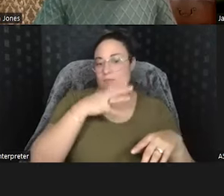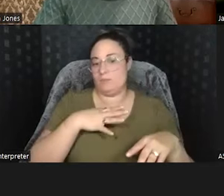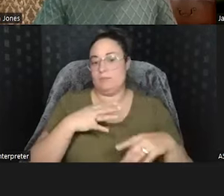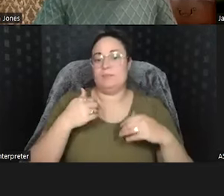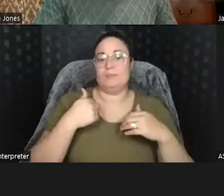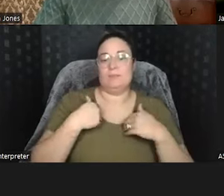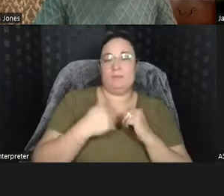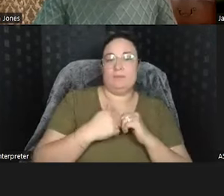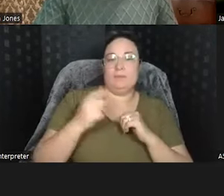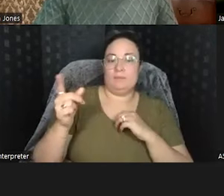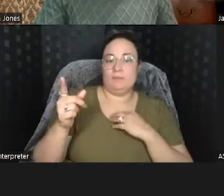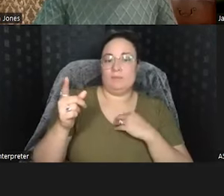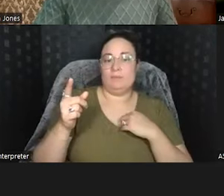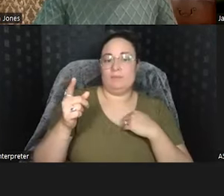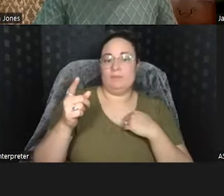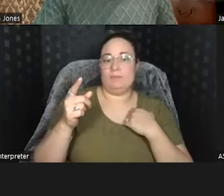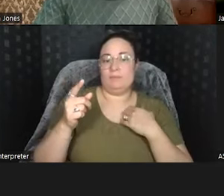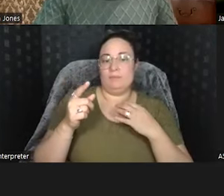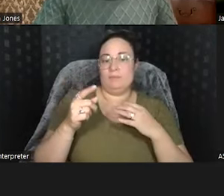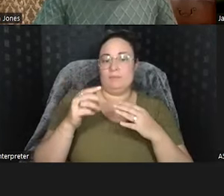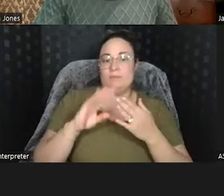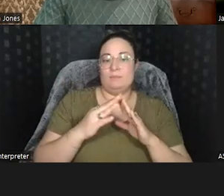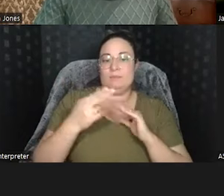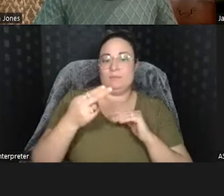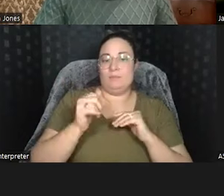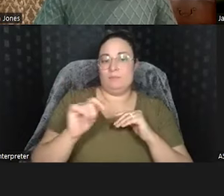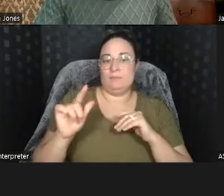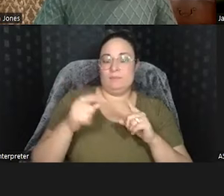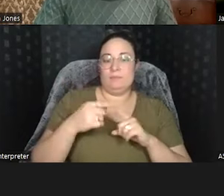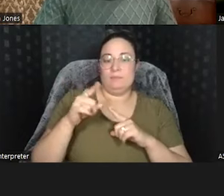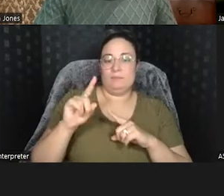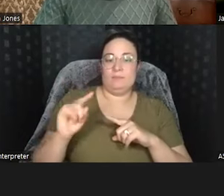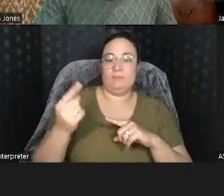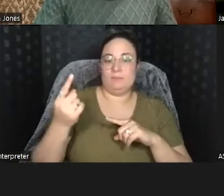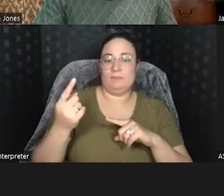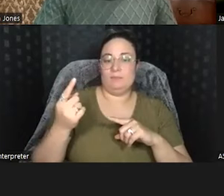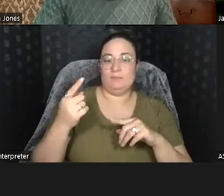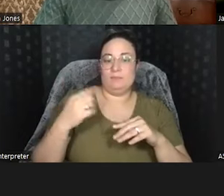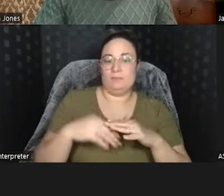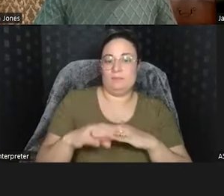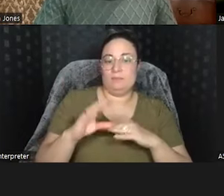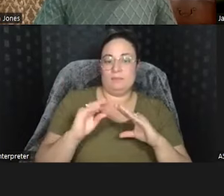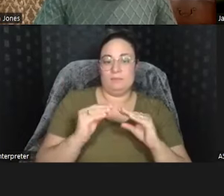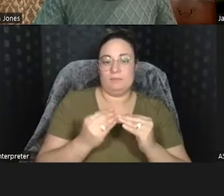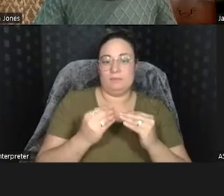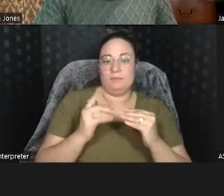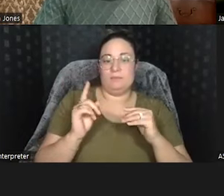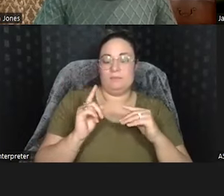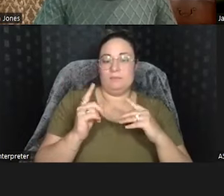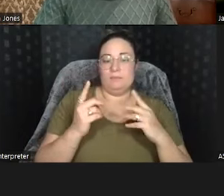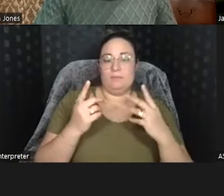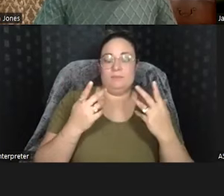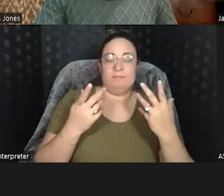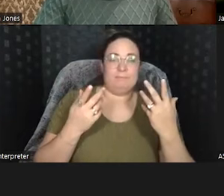him at City Hall when he first came into office, where, you know, I